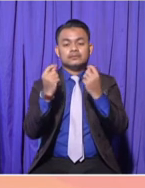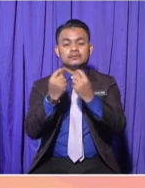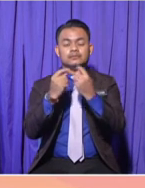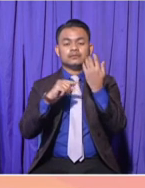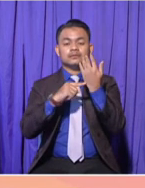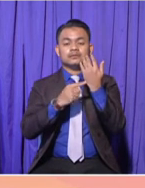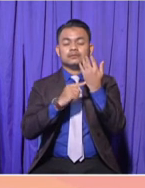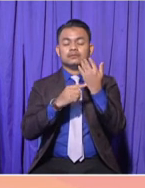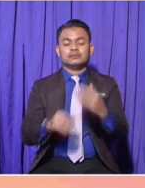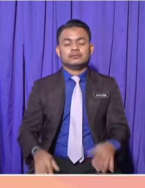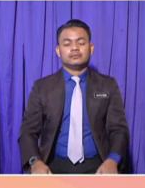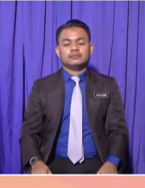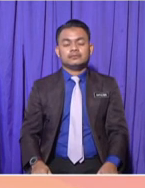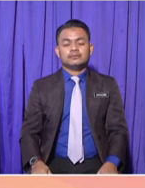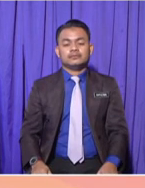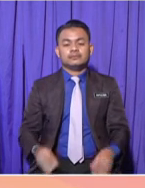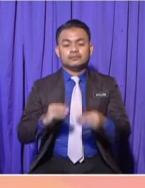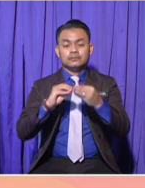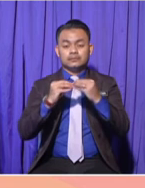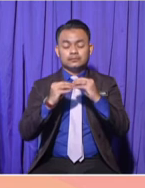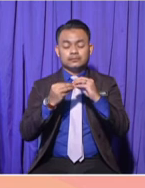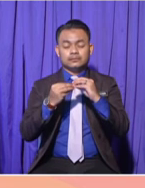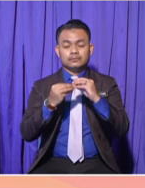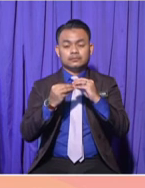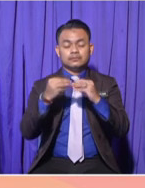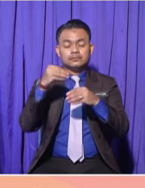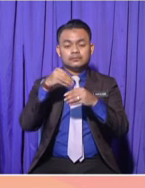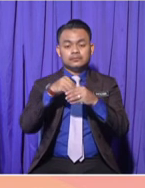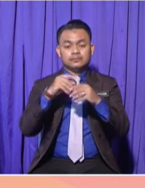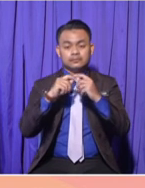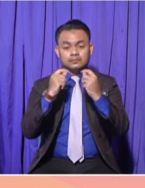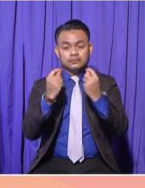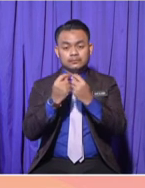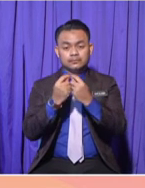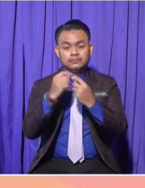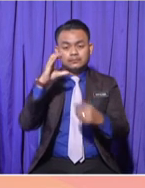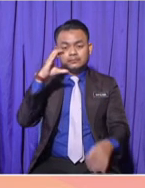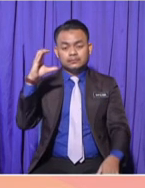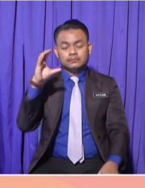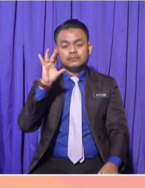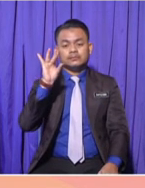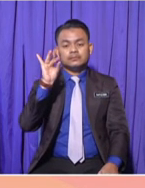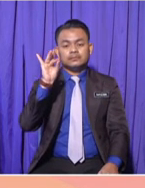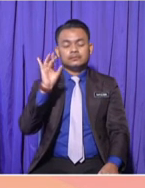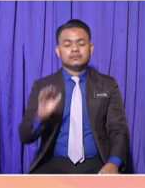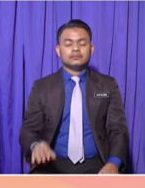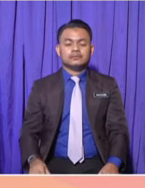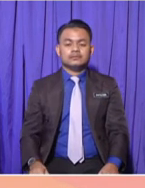The number in the hundreds place is 8. So we started